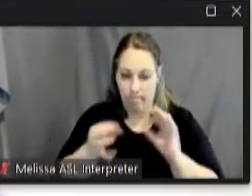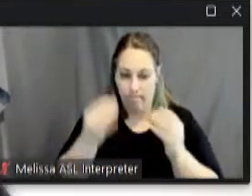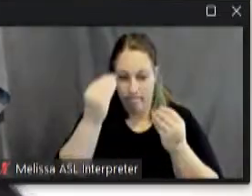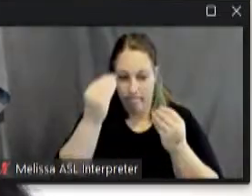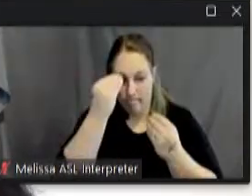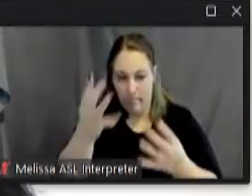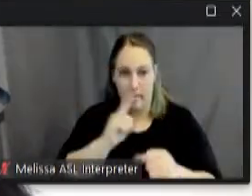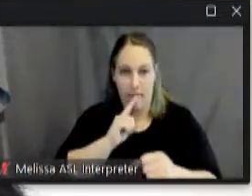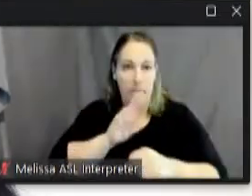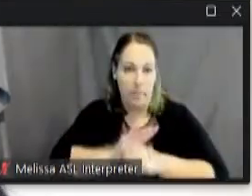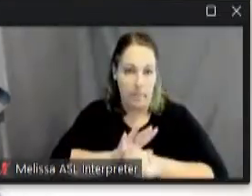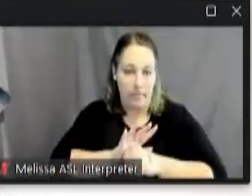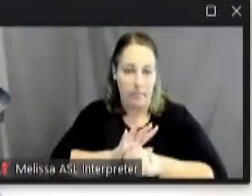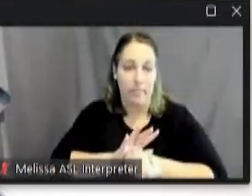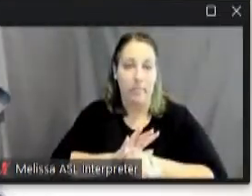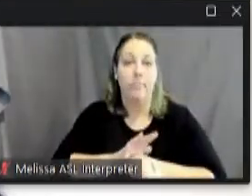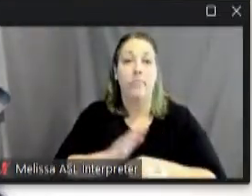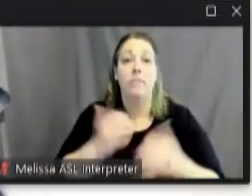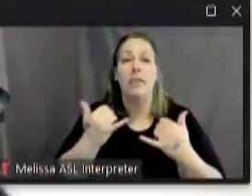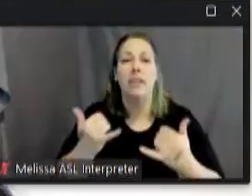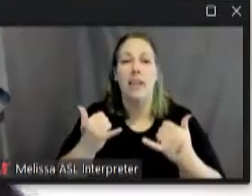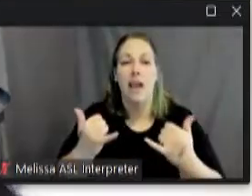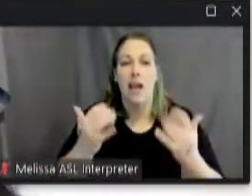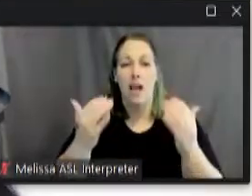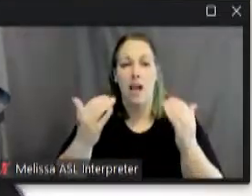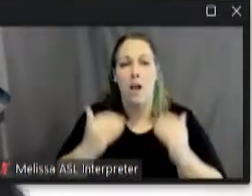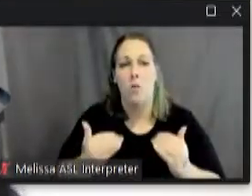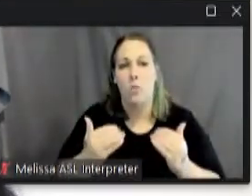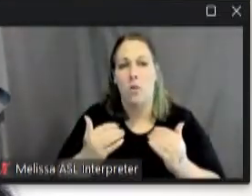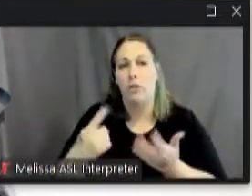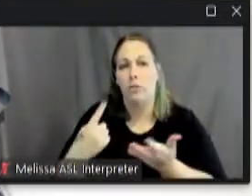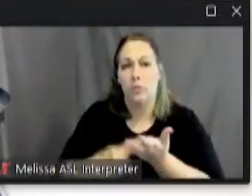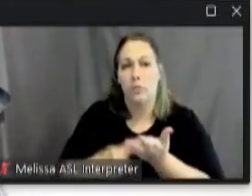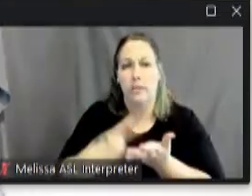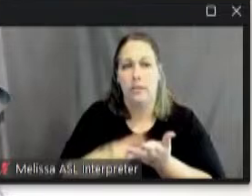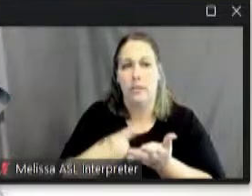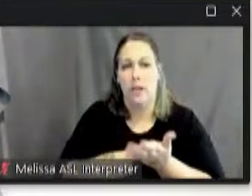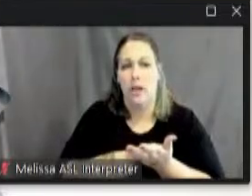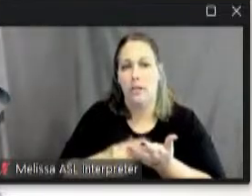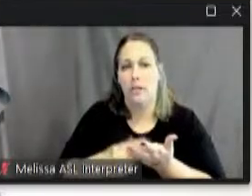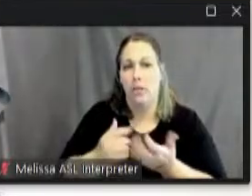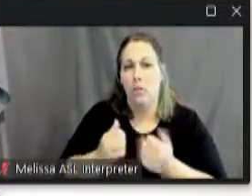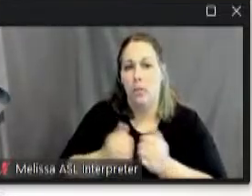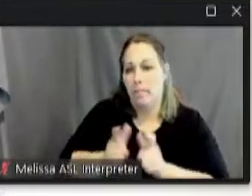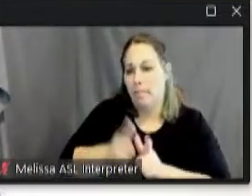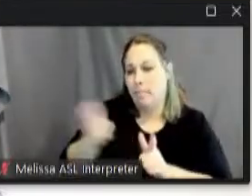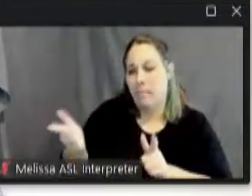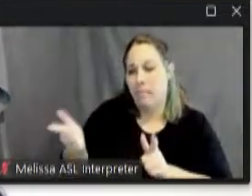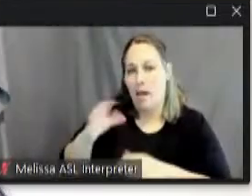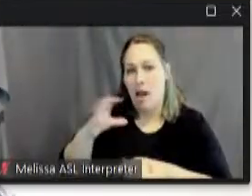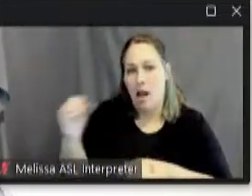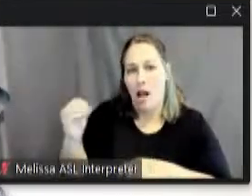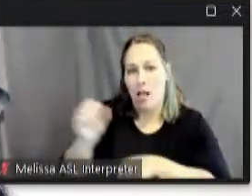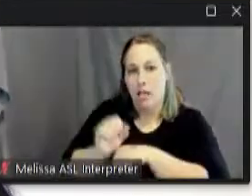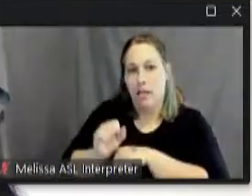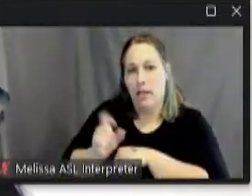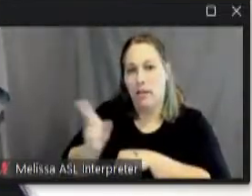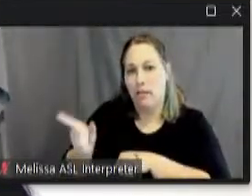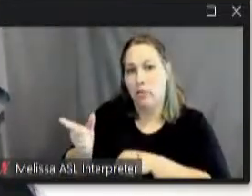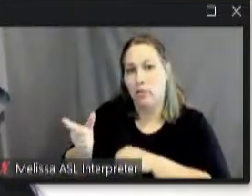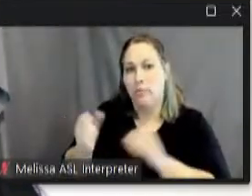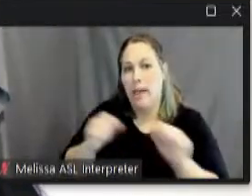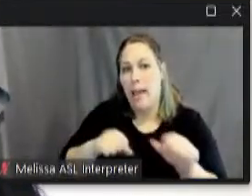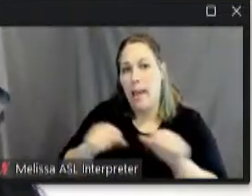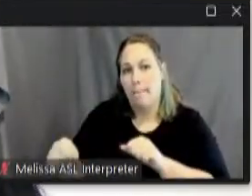like to turn things over to my colleagues so that you can speak to the question raised